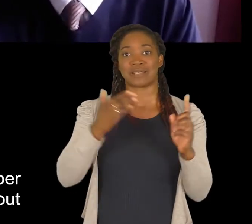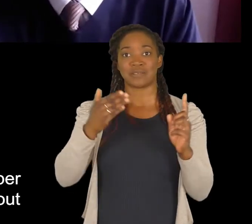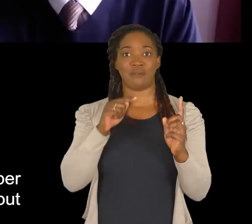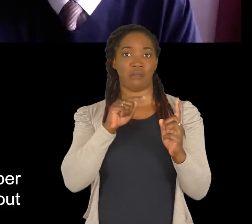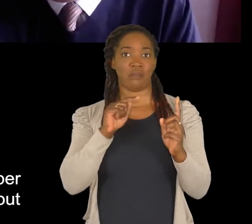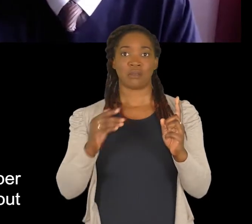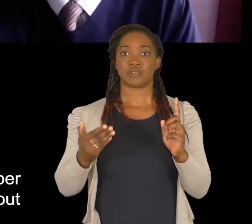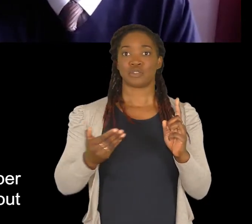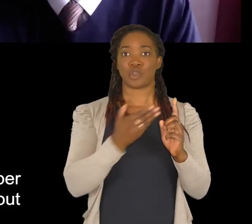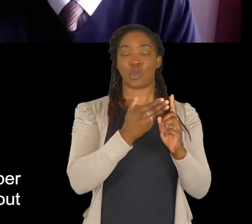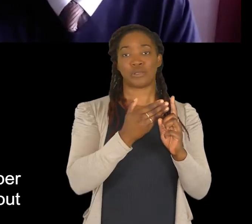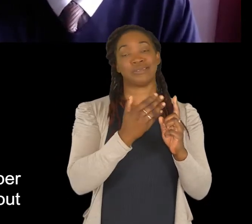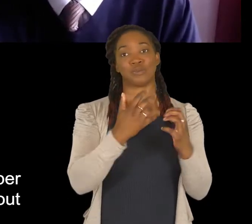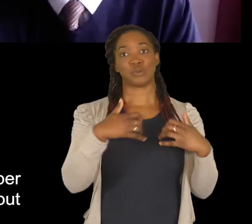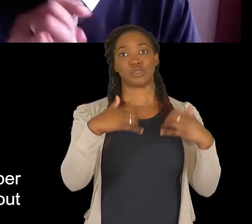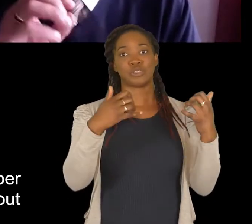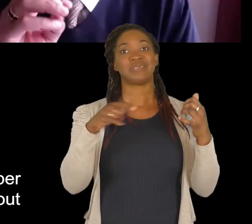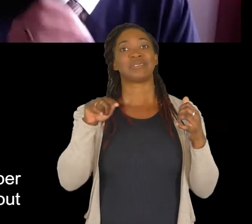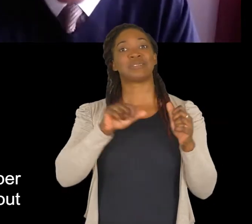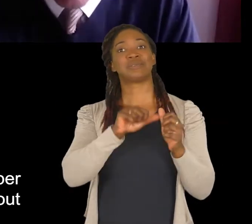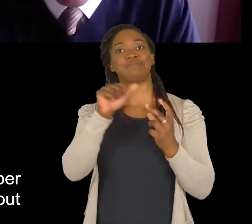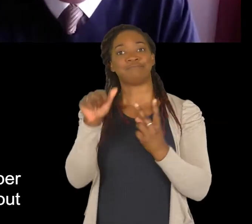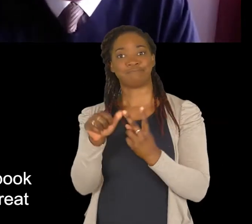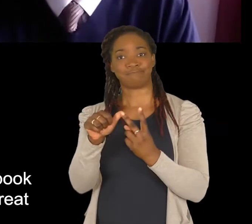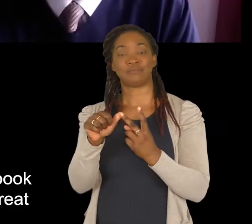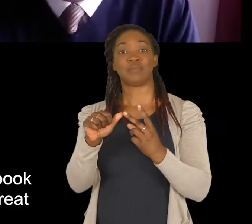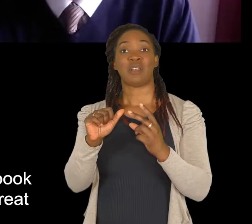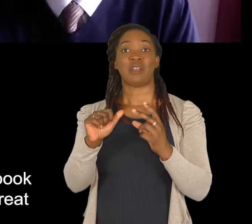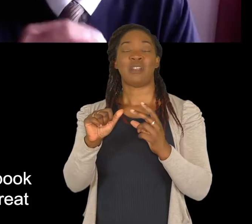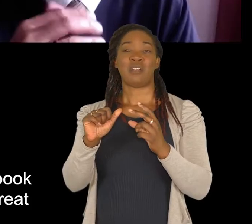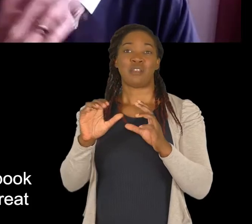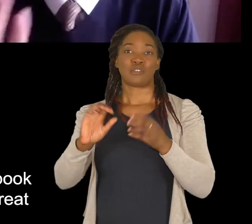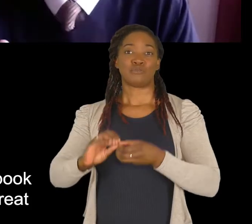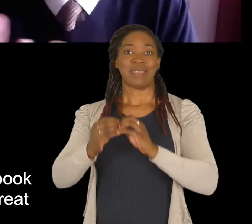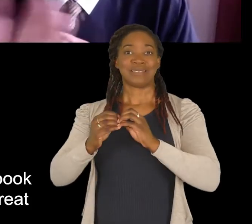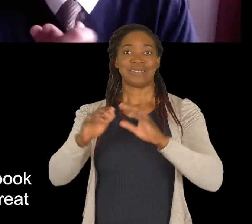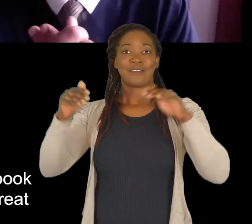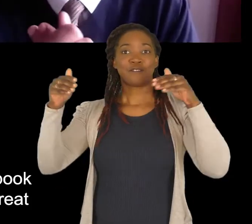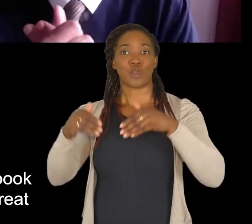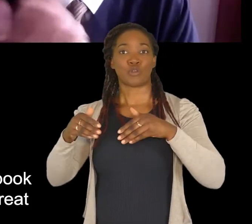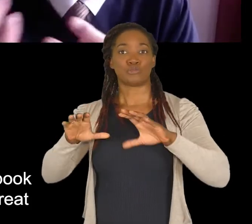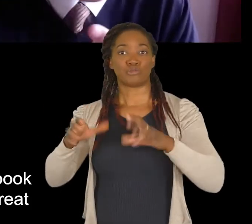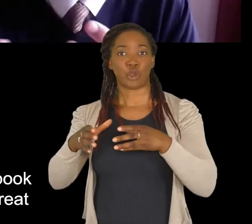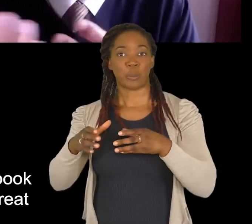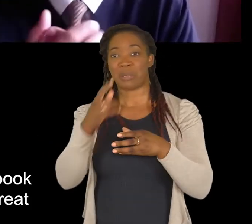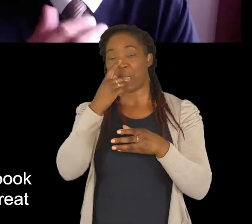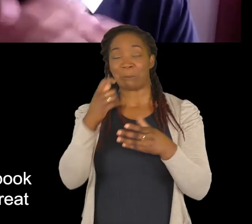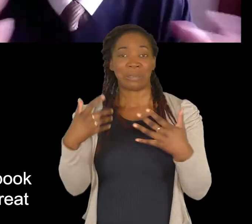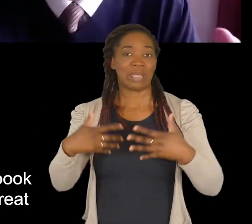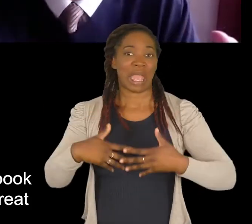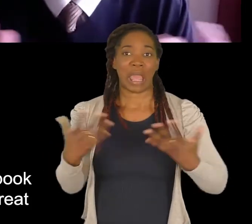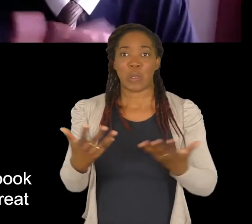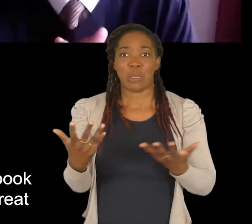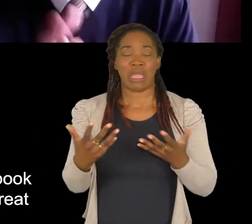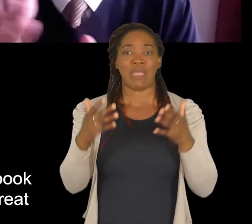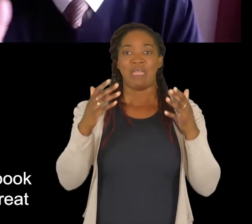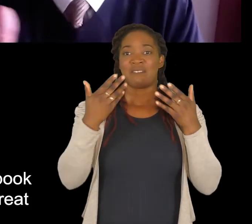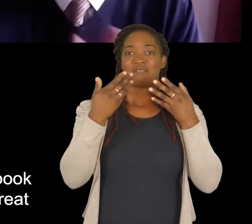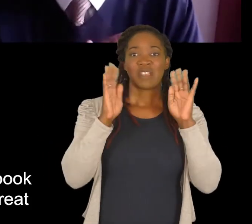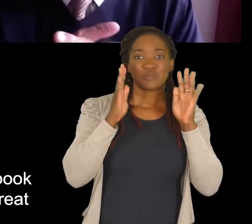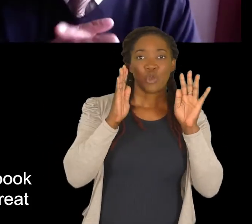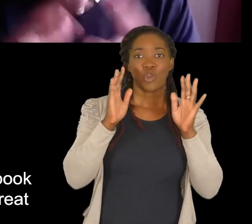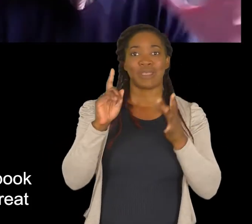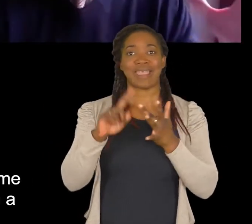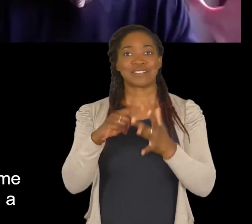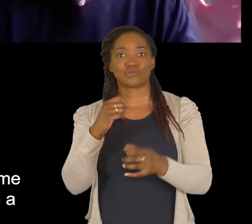2, creating focus groups, right? Reaching out to those people, whether it's through Facebook or Instagram or LinkedIn, just